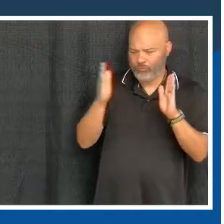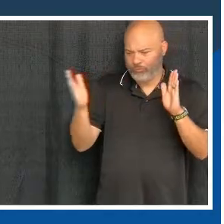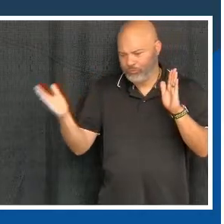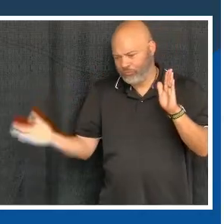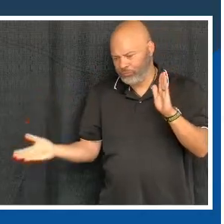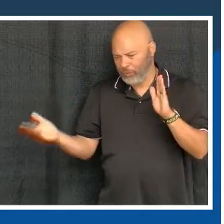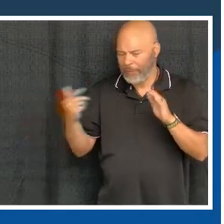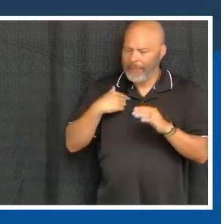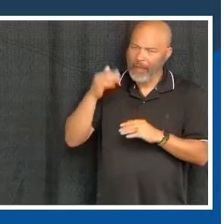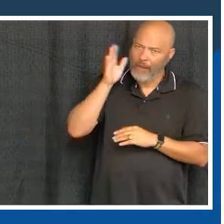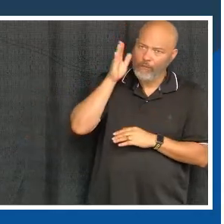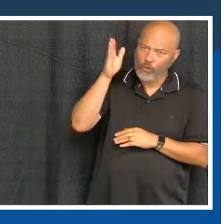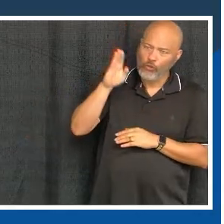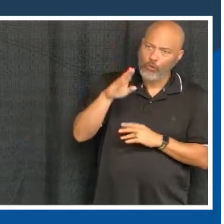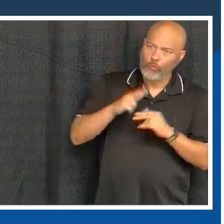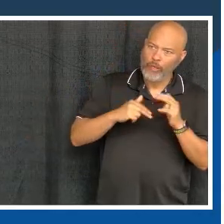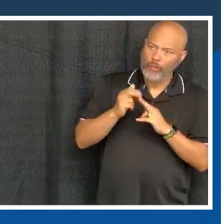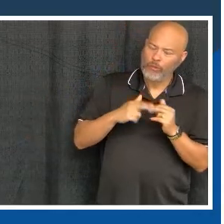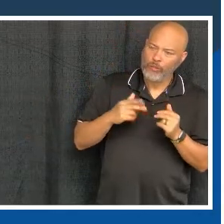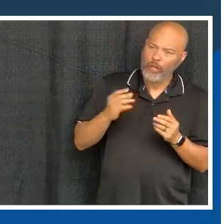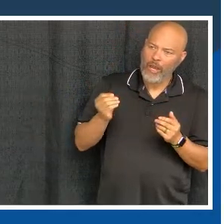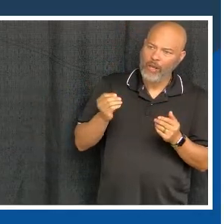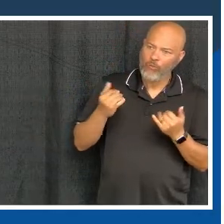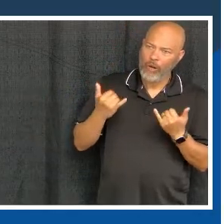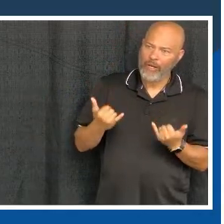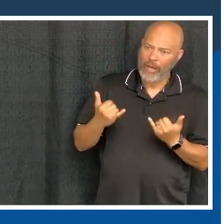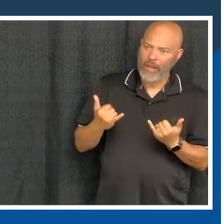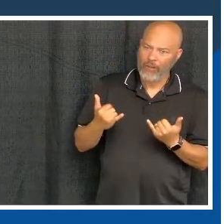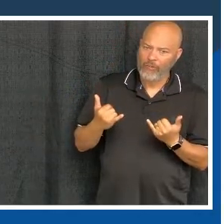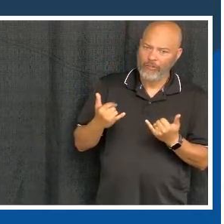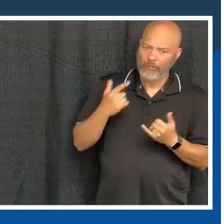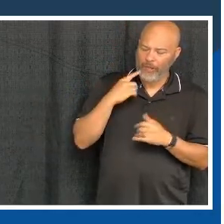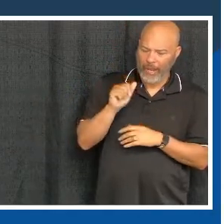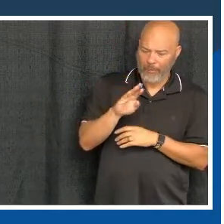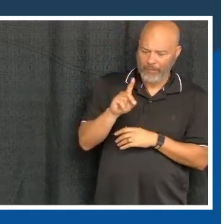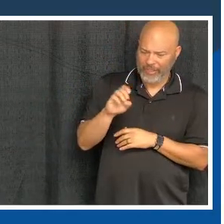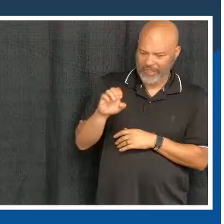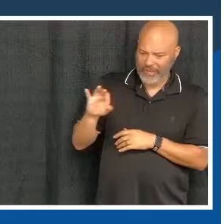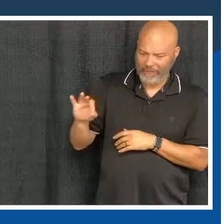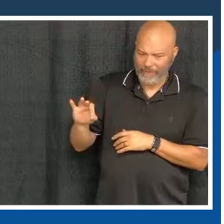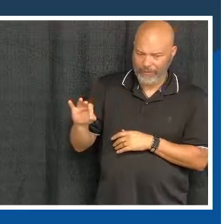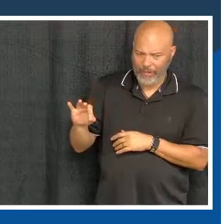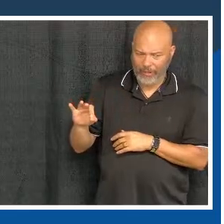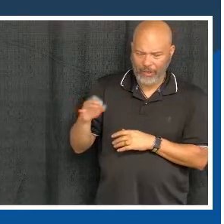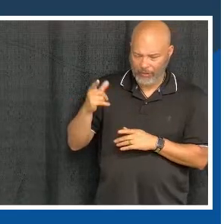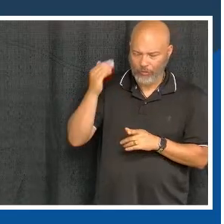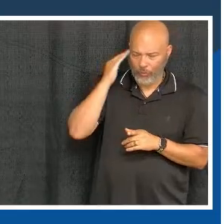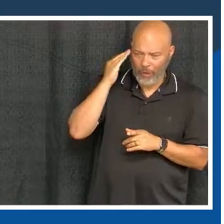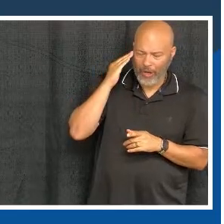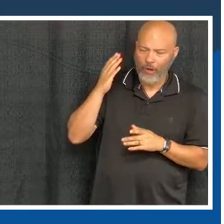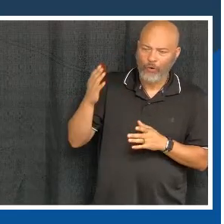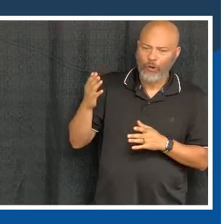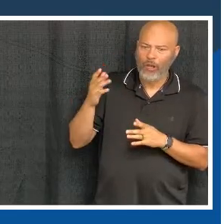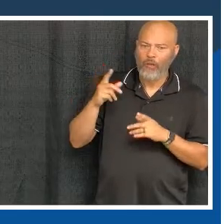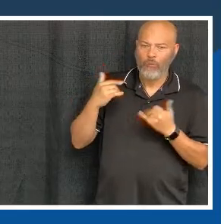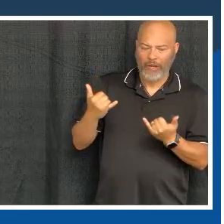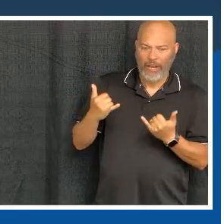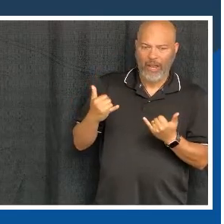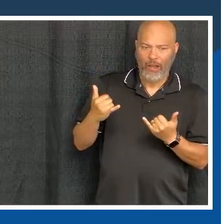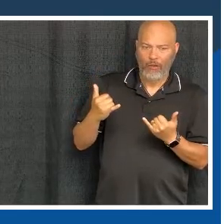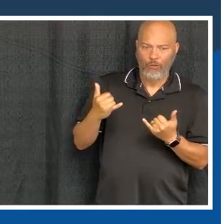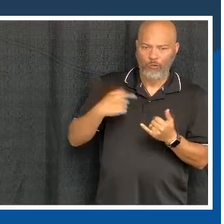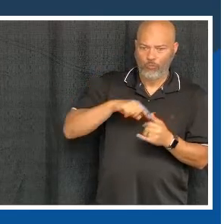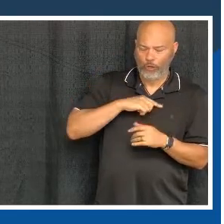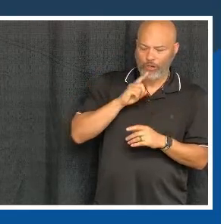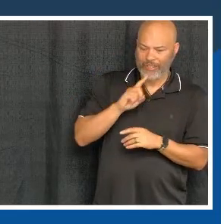going through the future build, and right now they label A, B, C, D, E, F. I'm sure you're aware of that. Right now we're